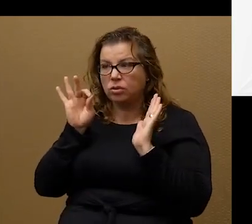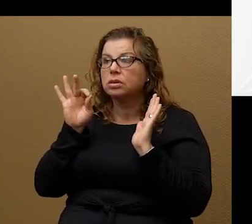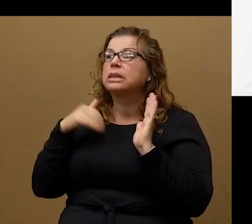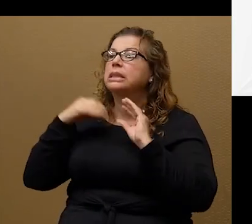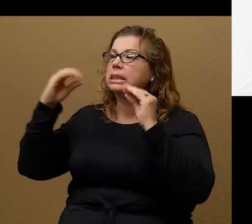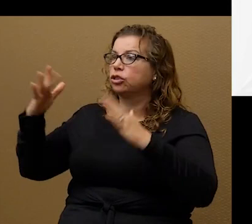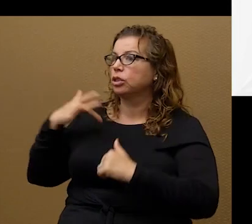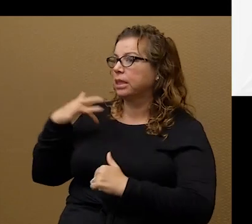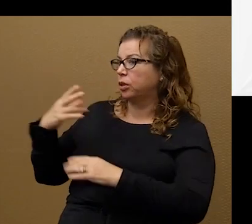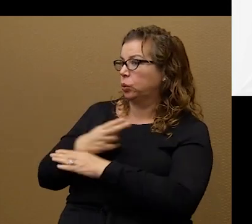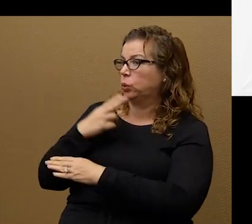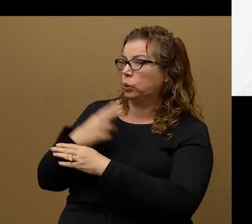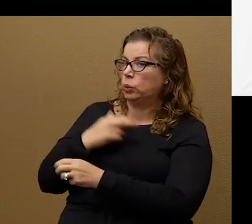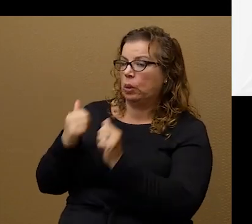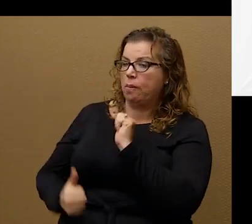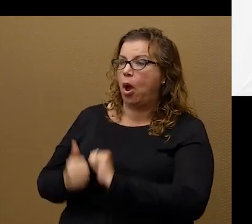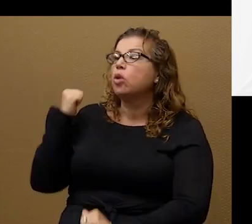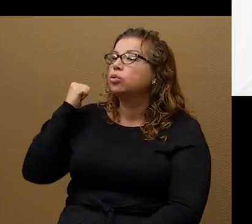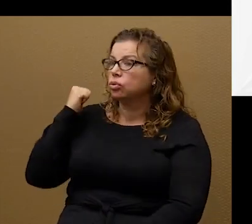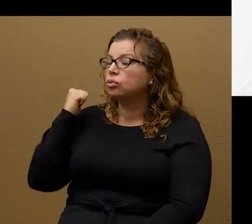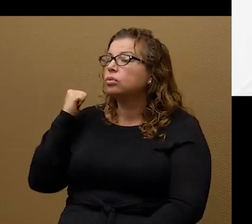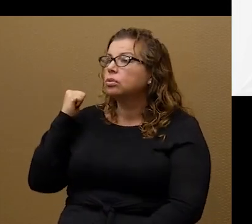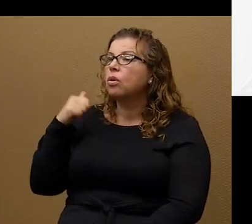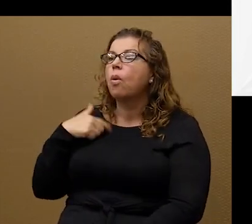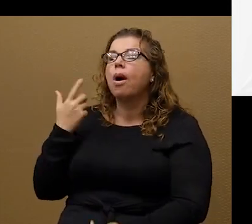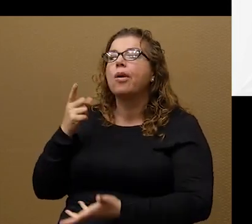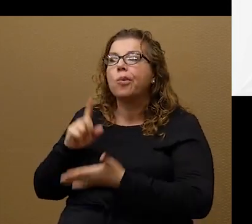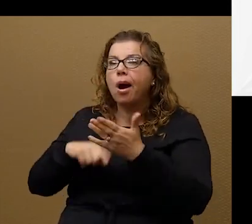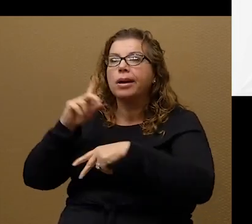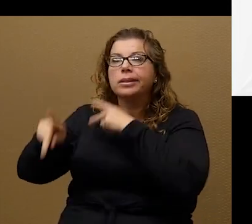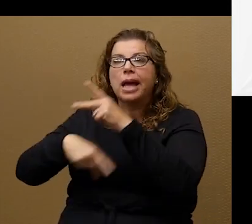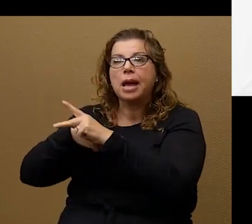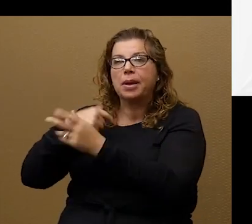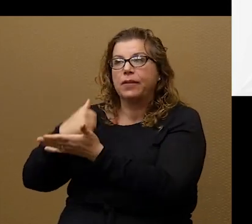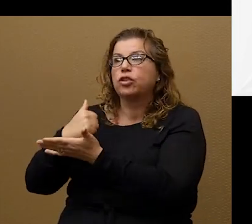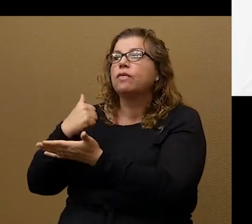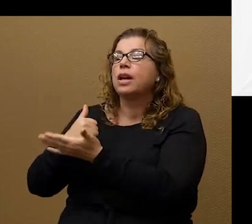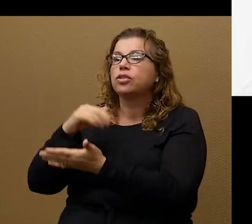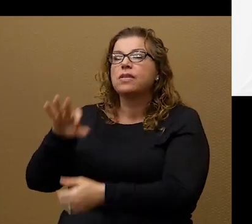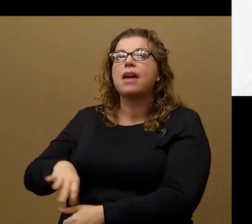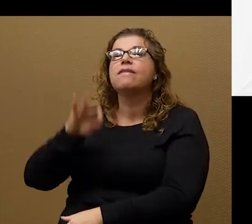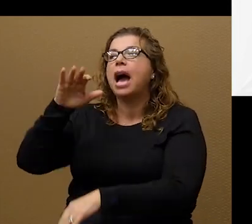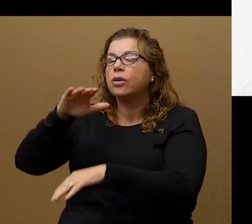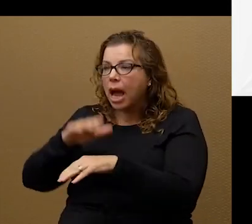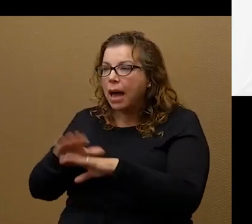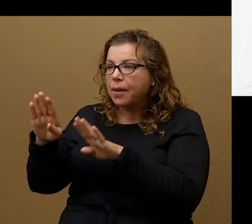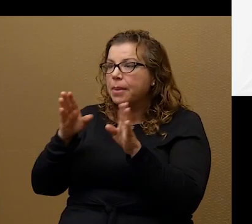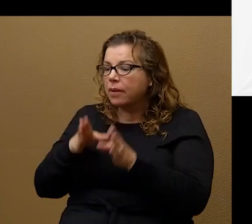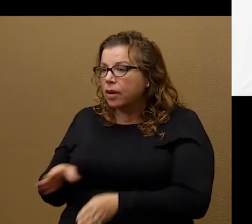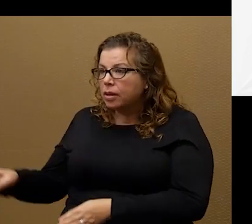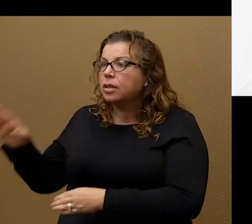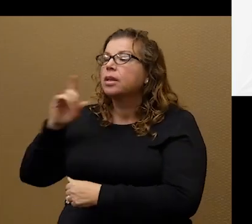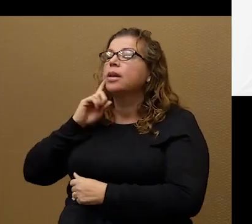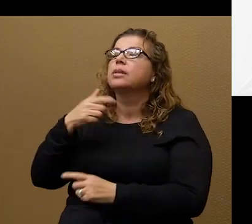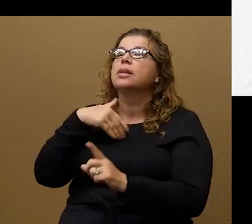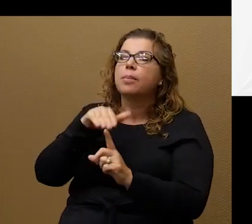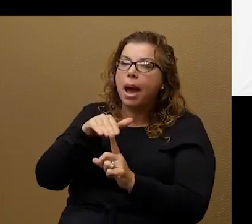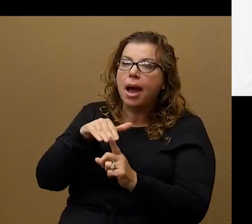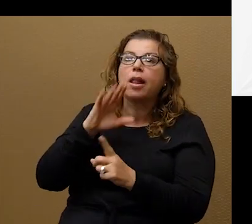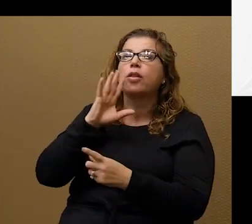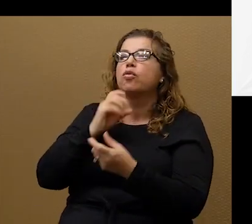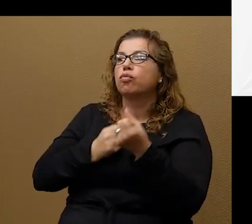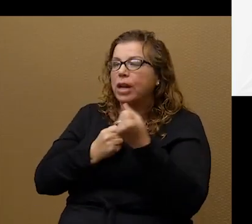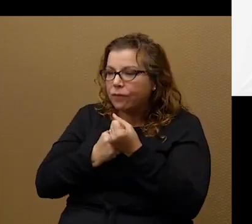teachers using the most, or what they found interventions on the behavior plans. So teach, model, prompt, and